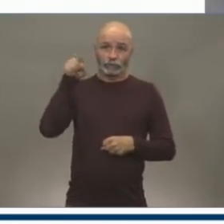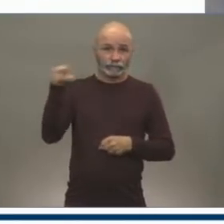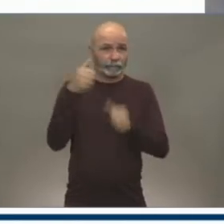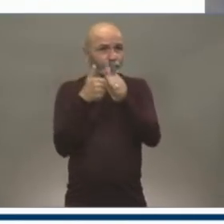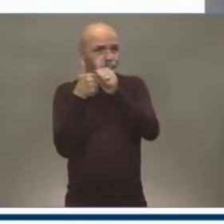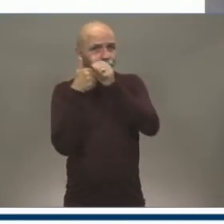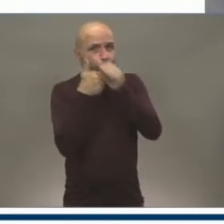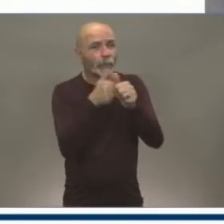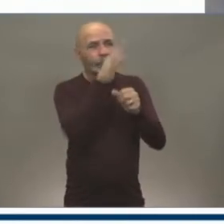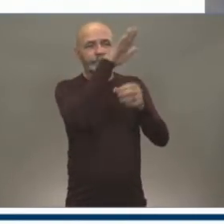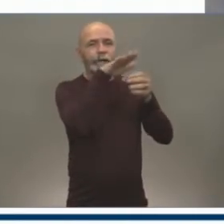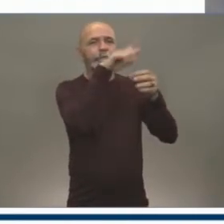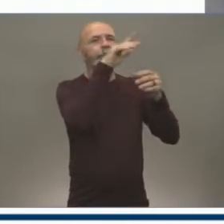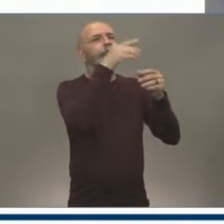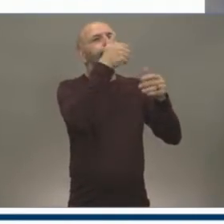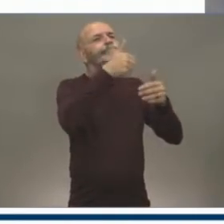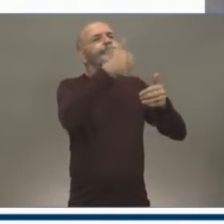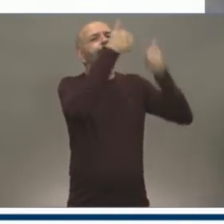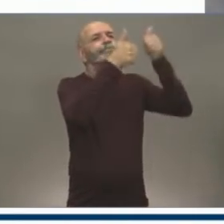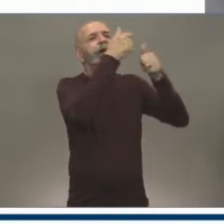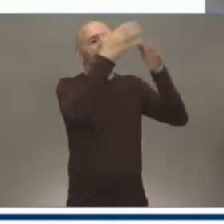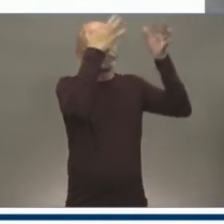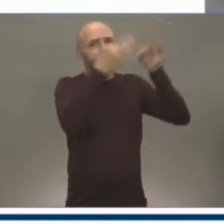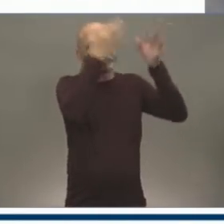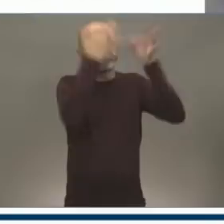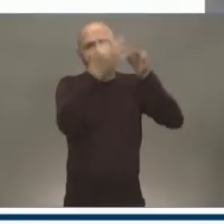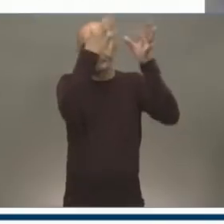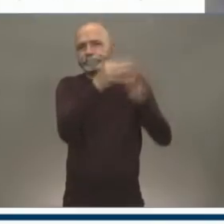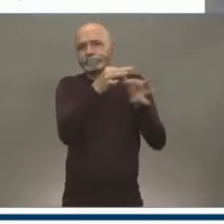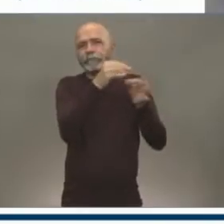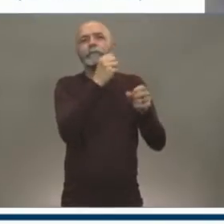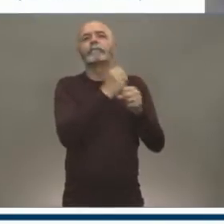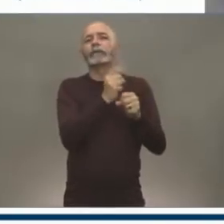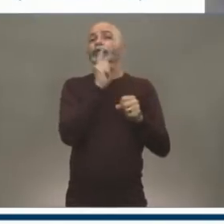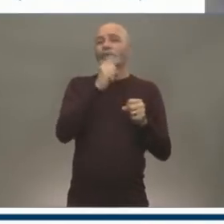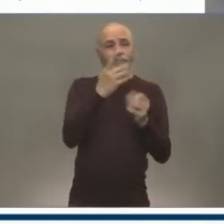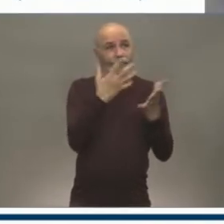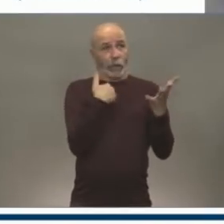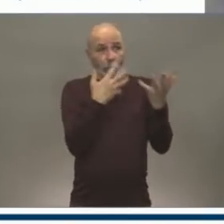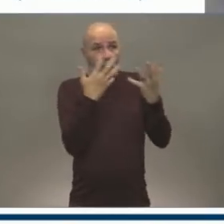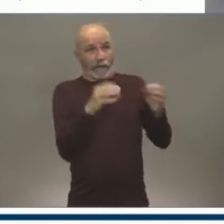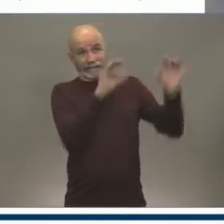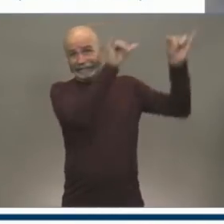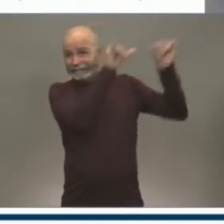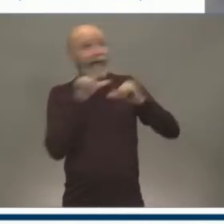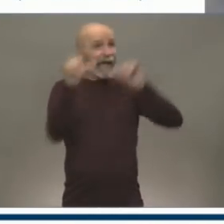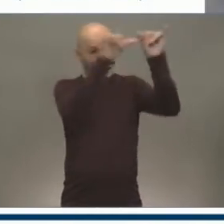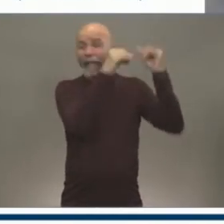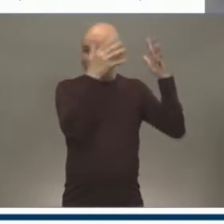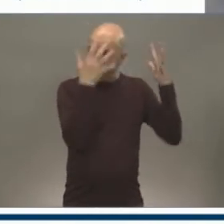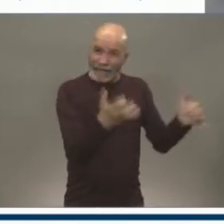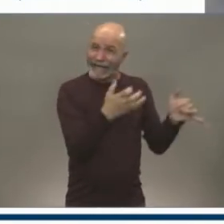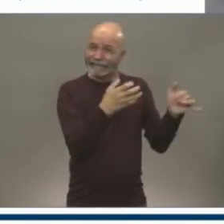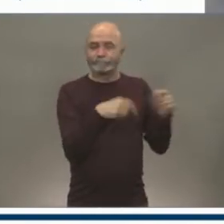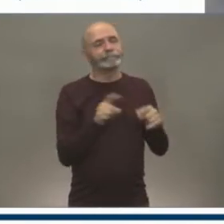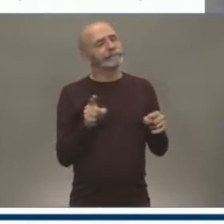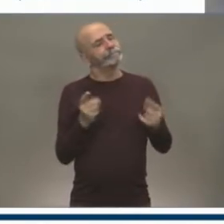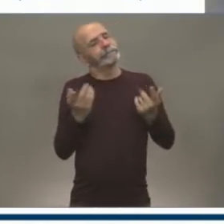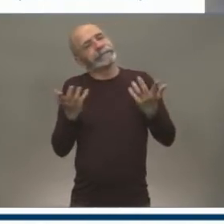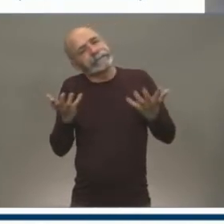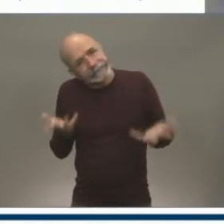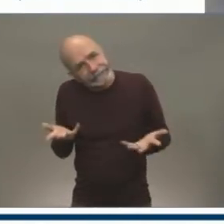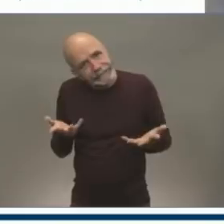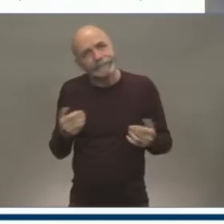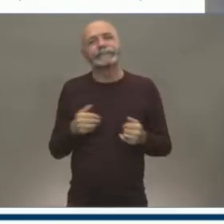the country, that it would end up having consistency on how it's rolled out. They would set with the